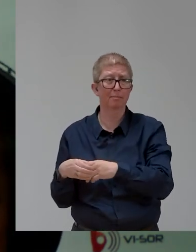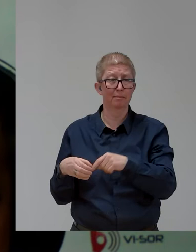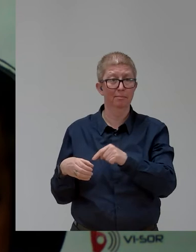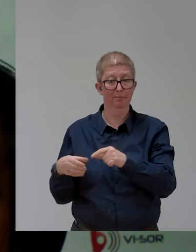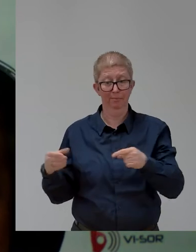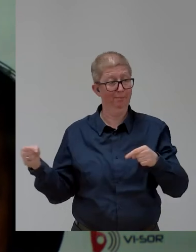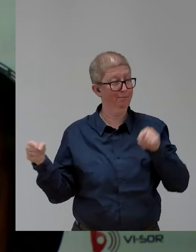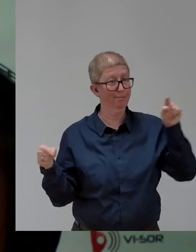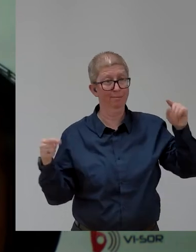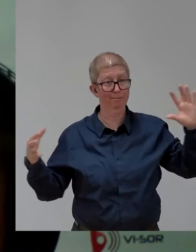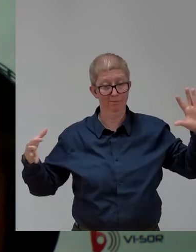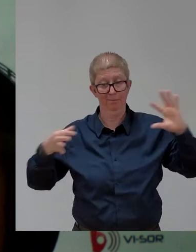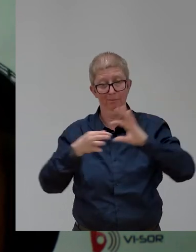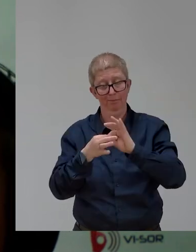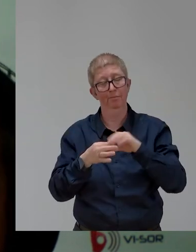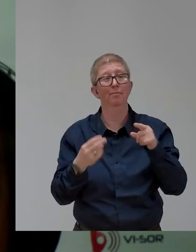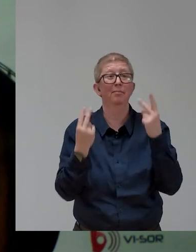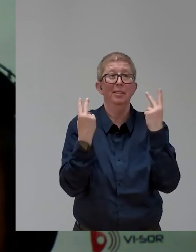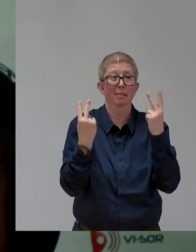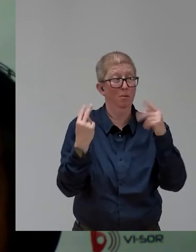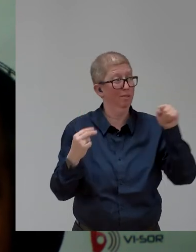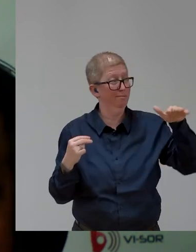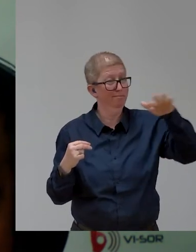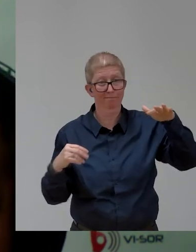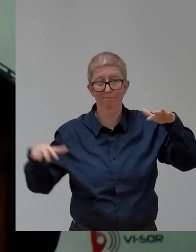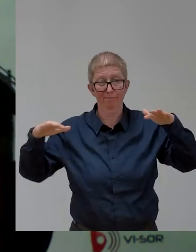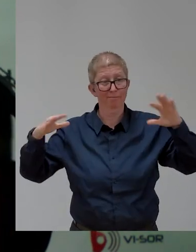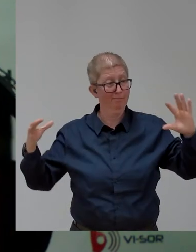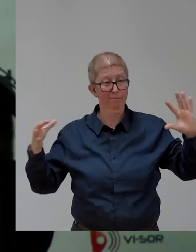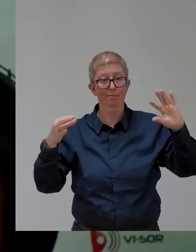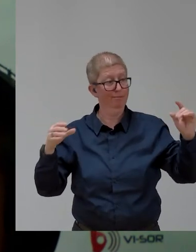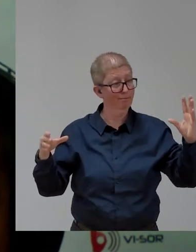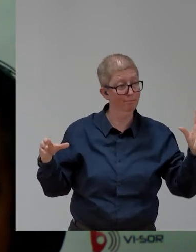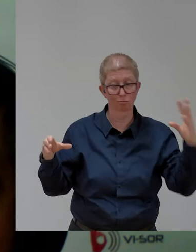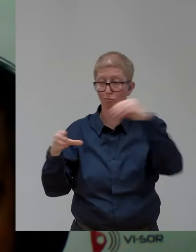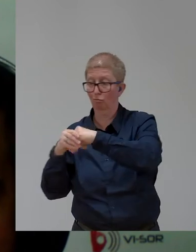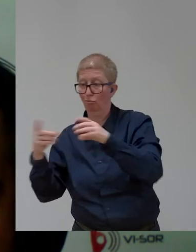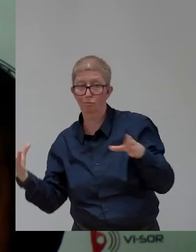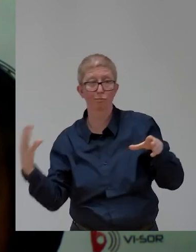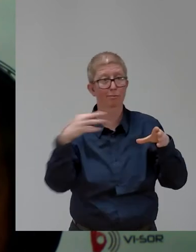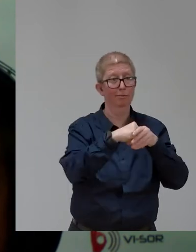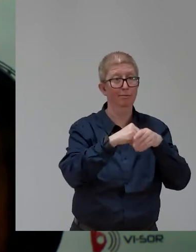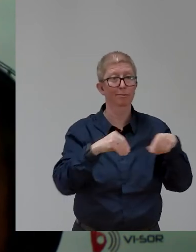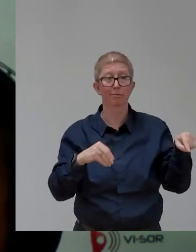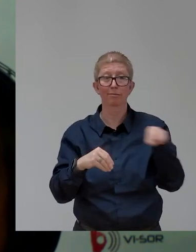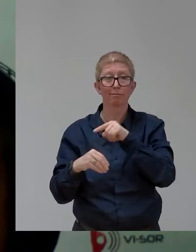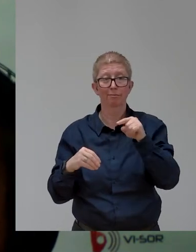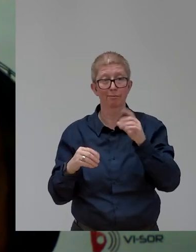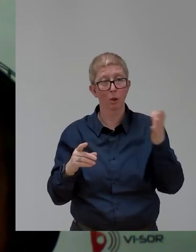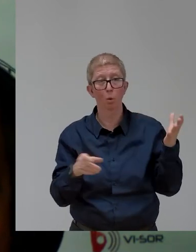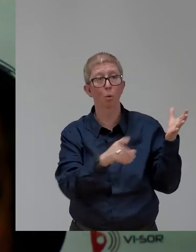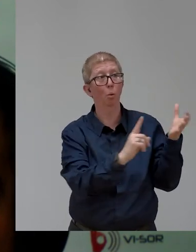by participating in these sectors, the common good that is sought, the benefit for both sectors, is not completely ruled